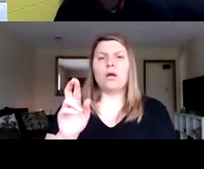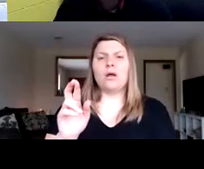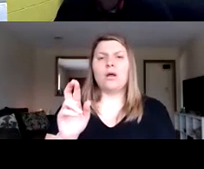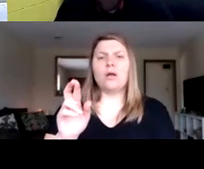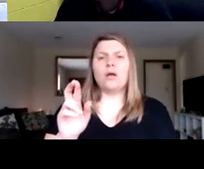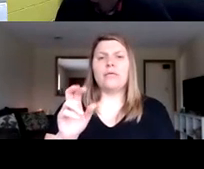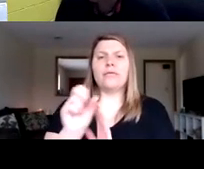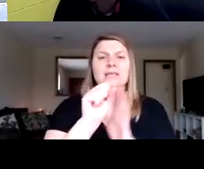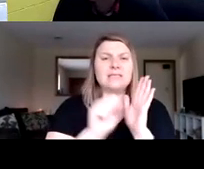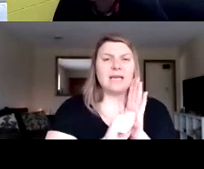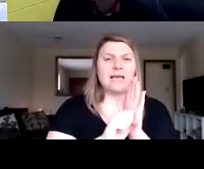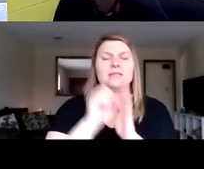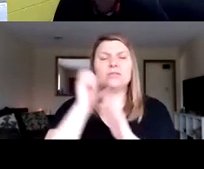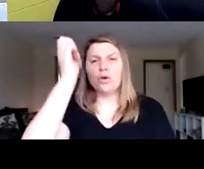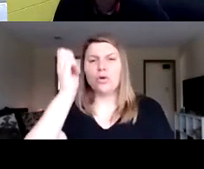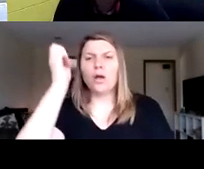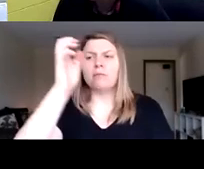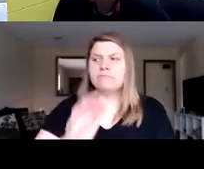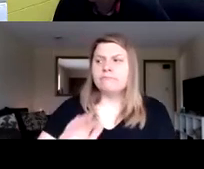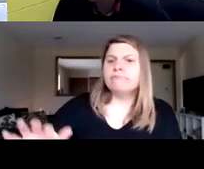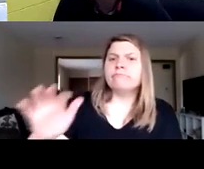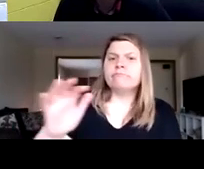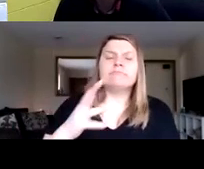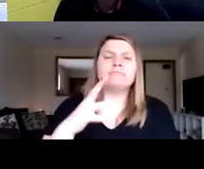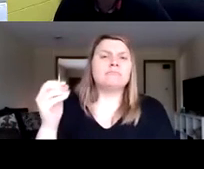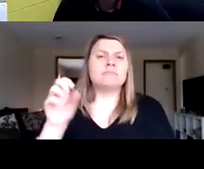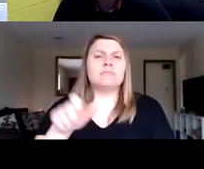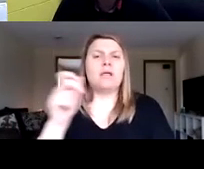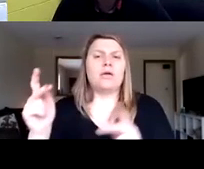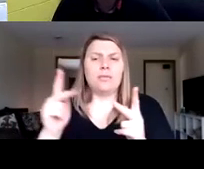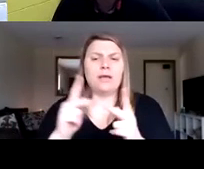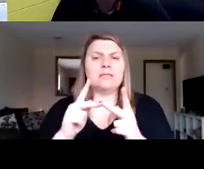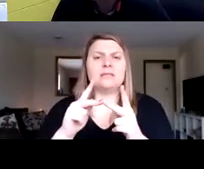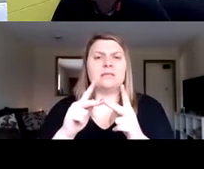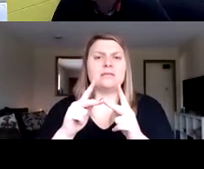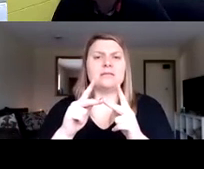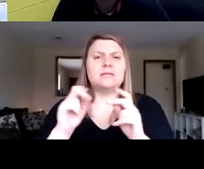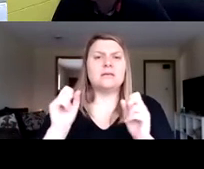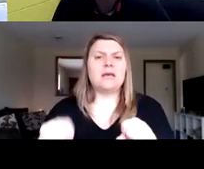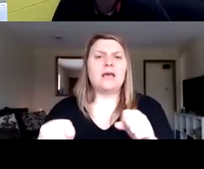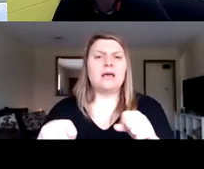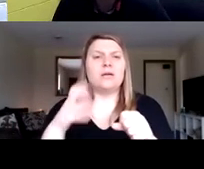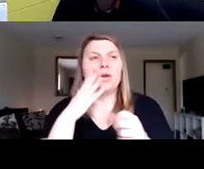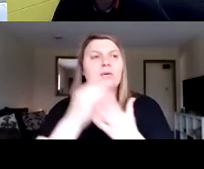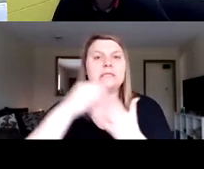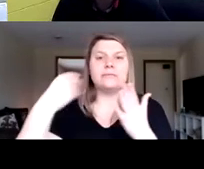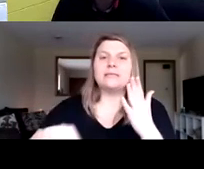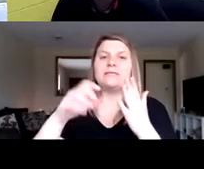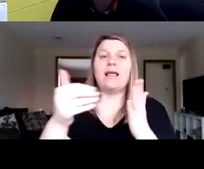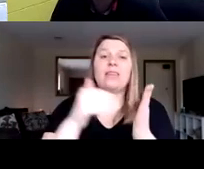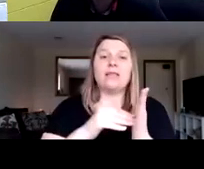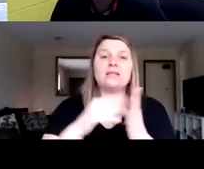States and throughout Europe and other places can run into the tens of thousands of dollars. And to have